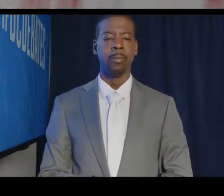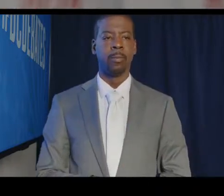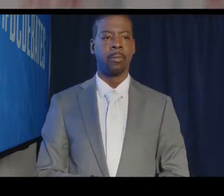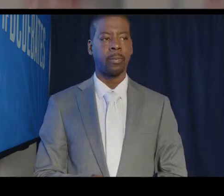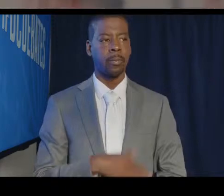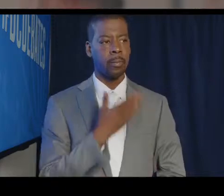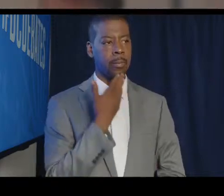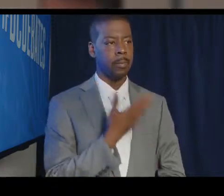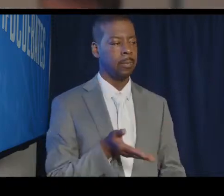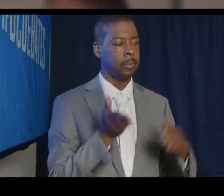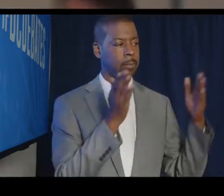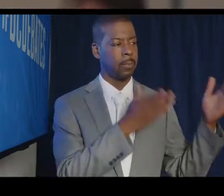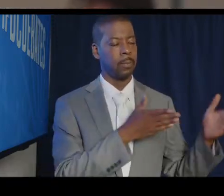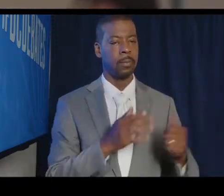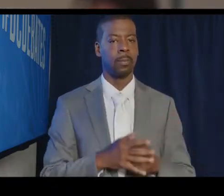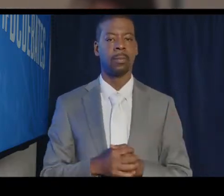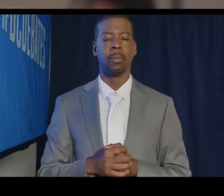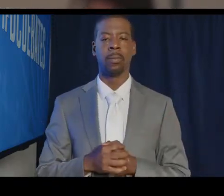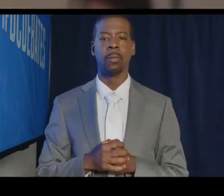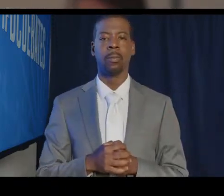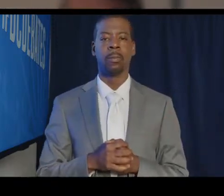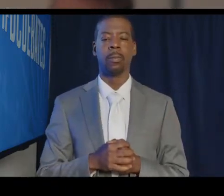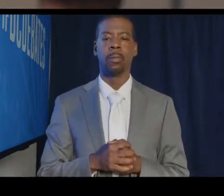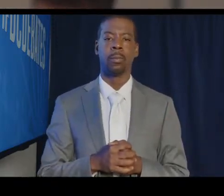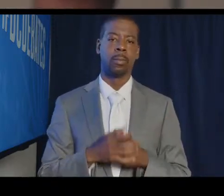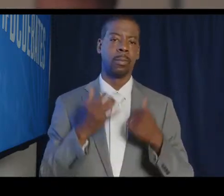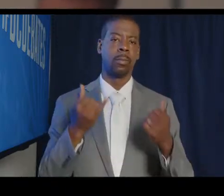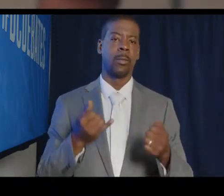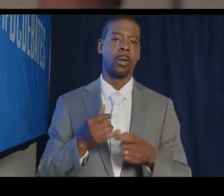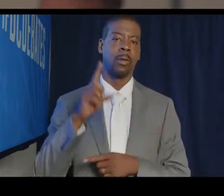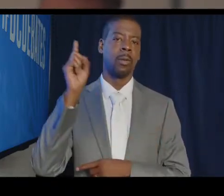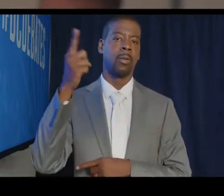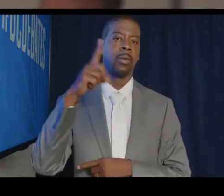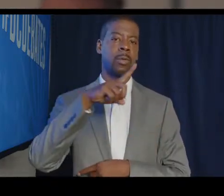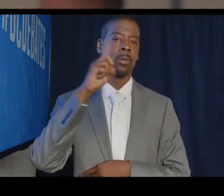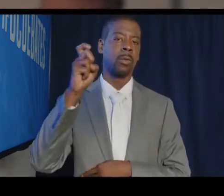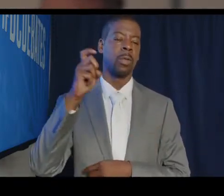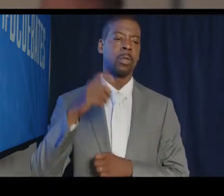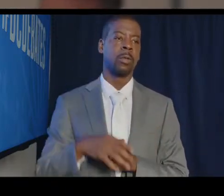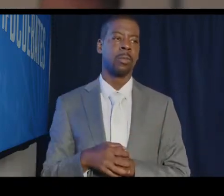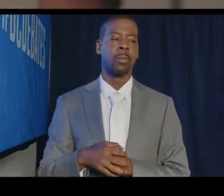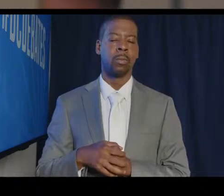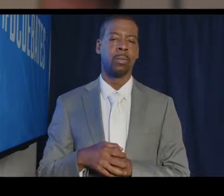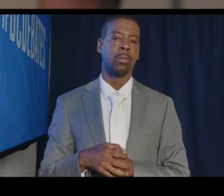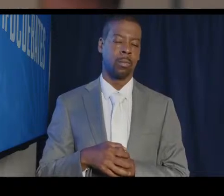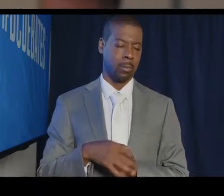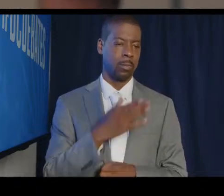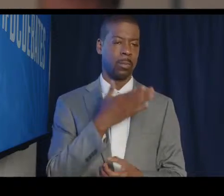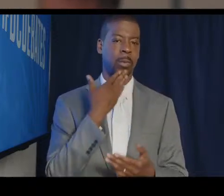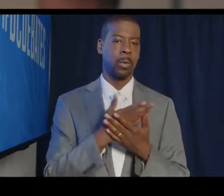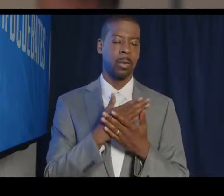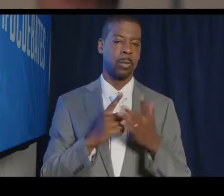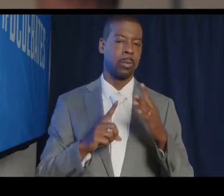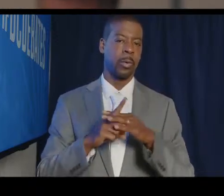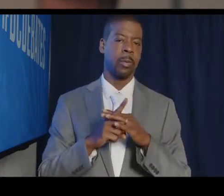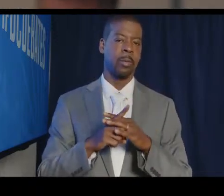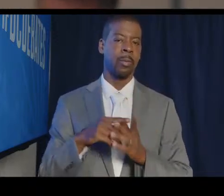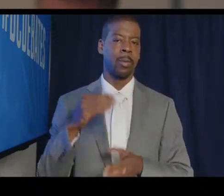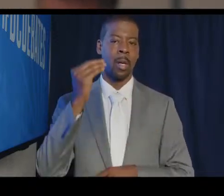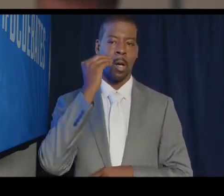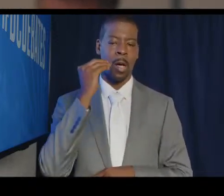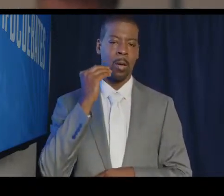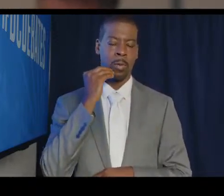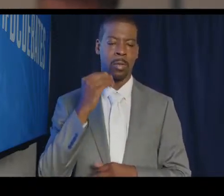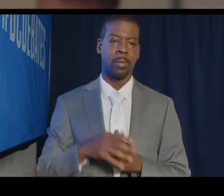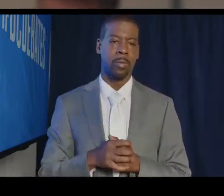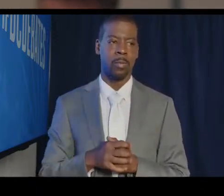Councilmember White. Now we'll jump right into the questions, and we're going to start with that very timely topic that you just raised, housing. And I'll start with